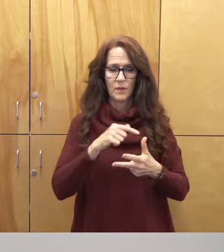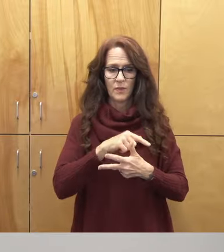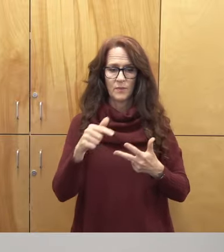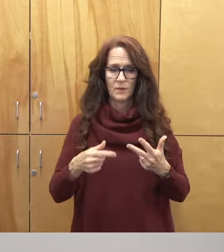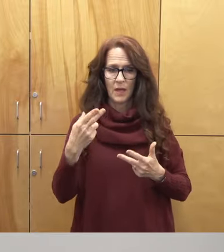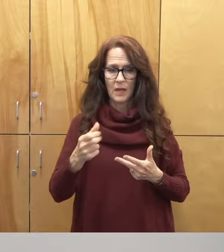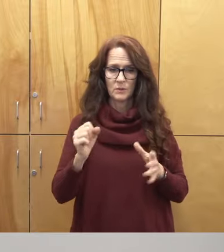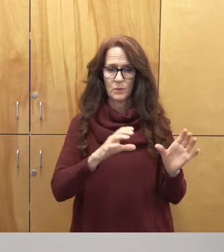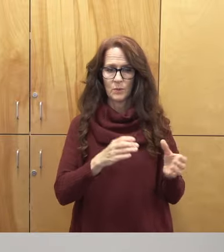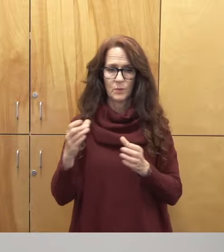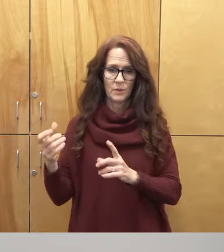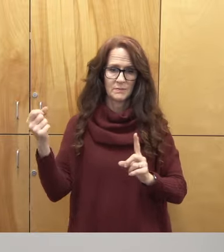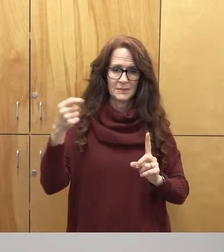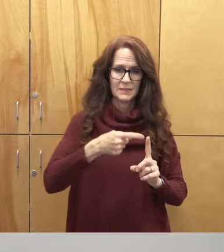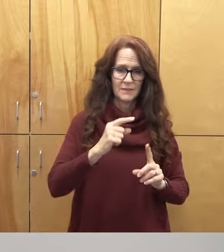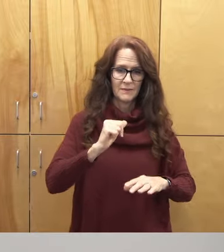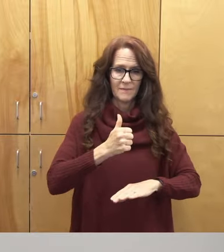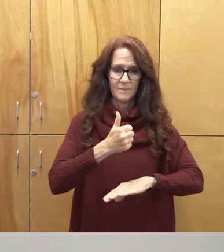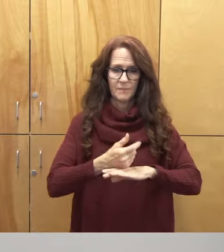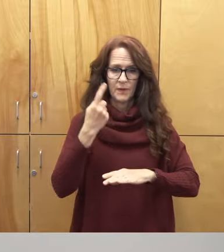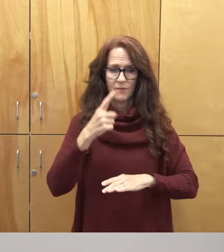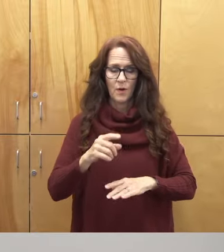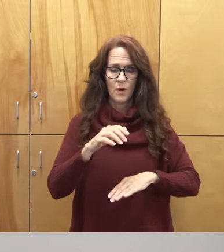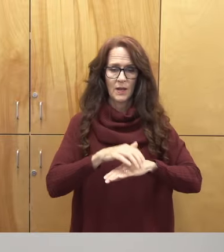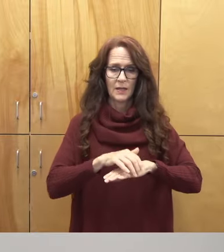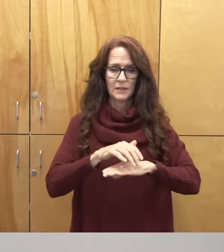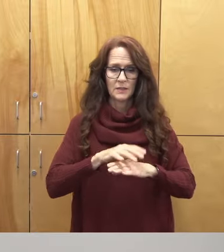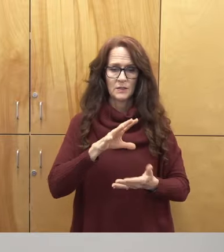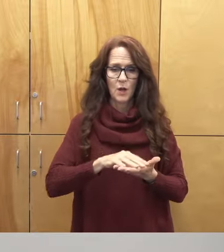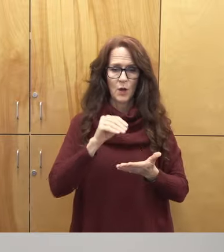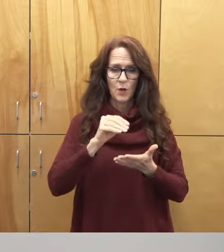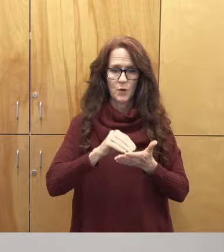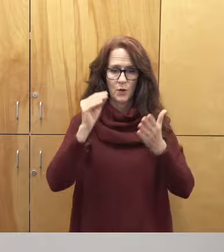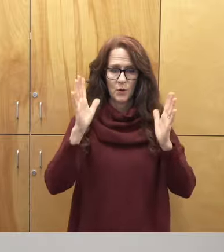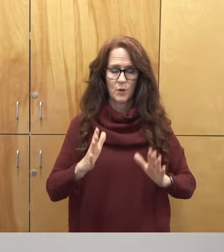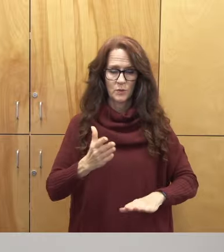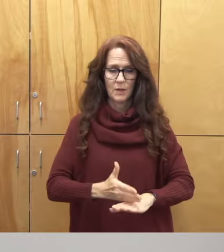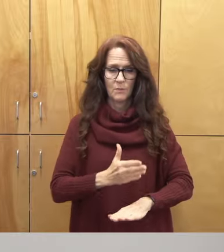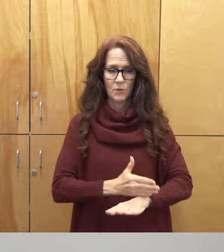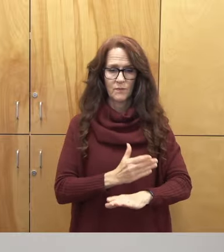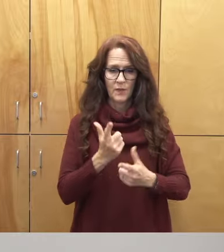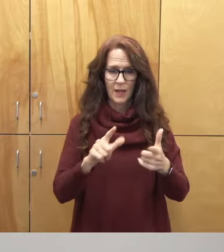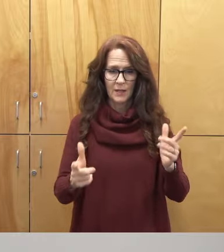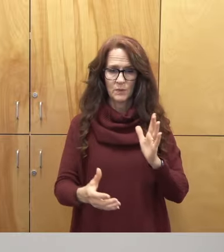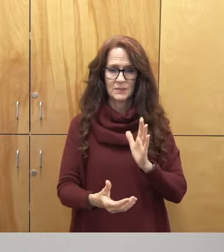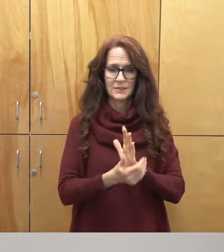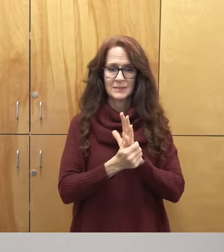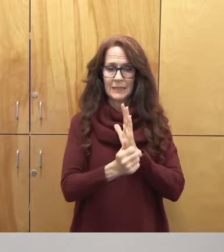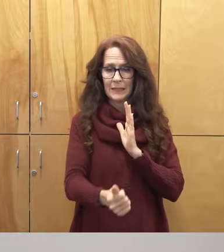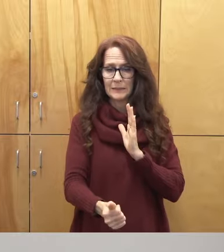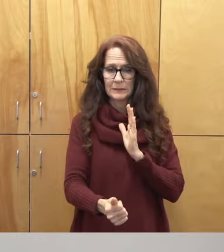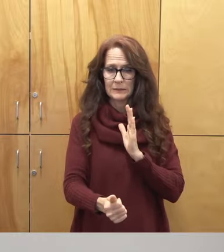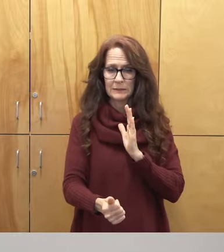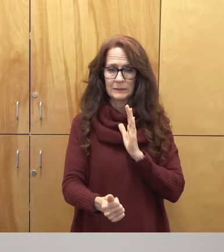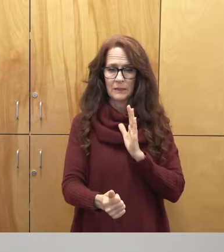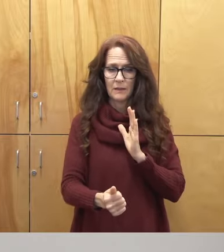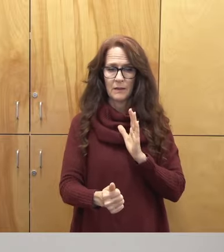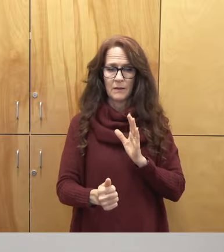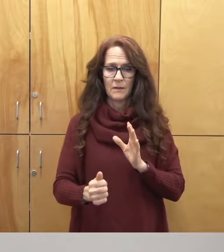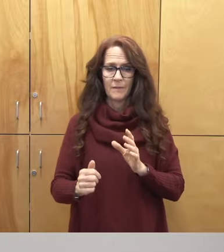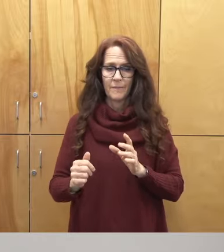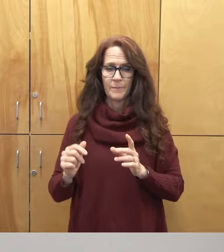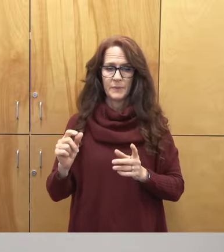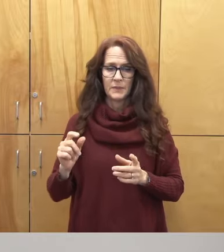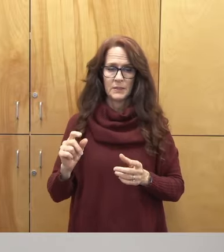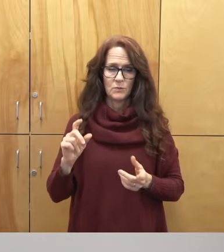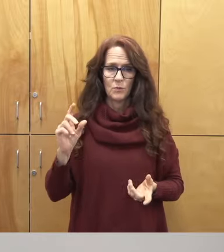school courses are specifically designed for English learners to improve their language skills, to move them to